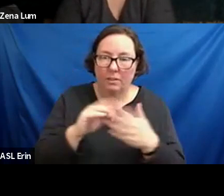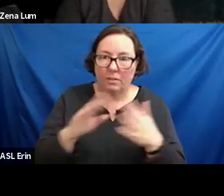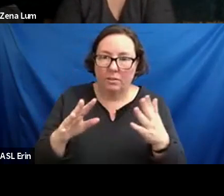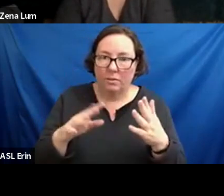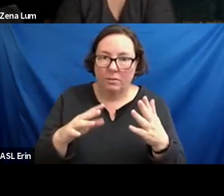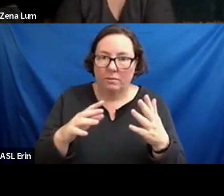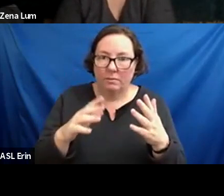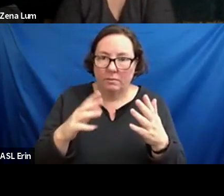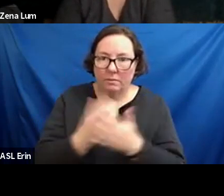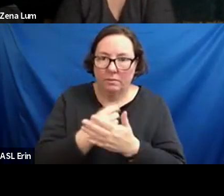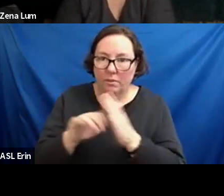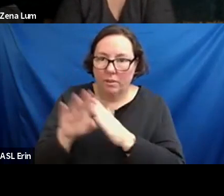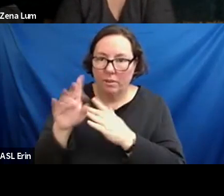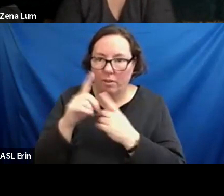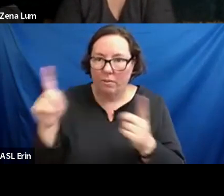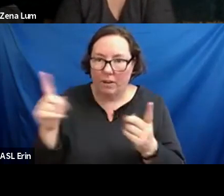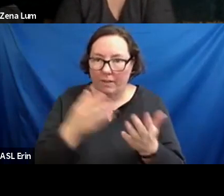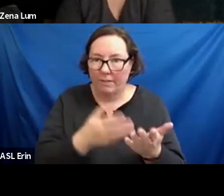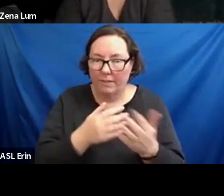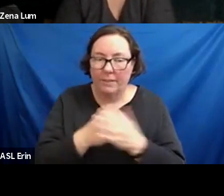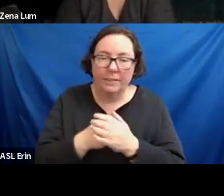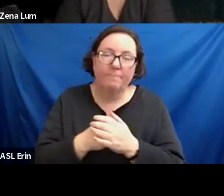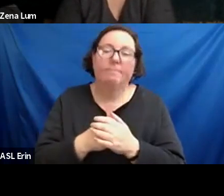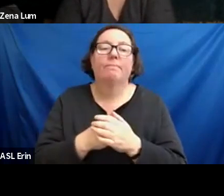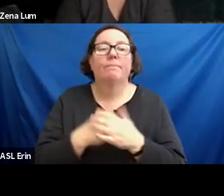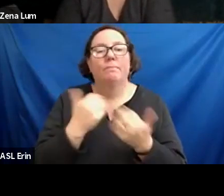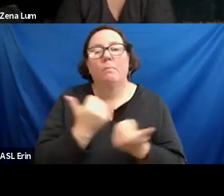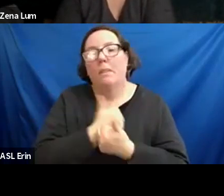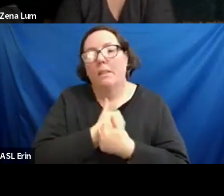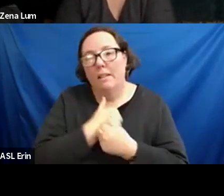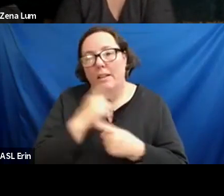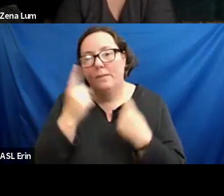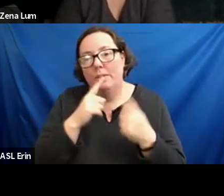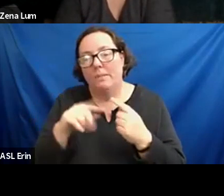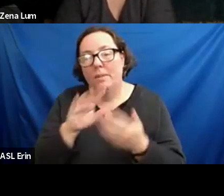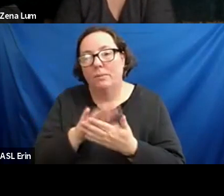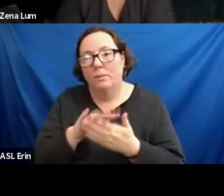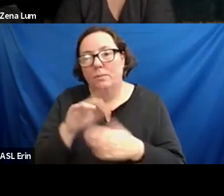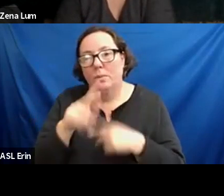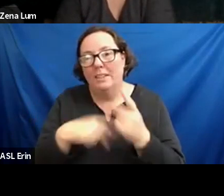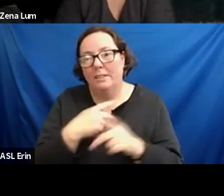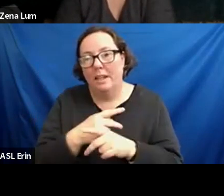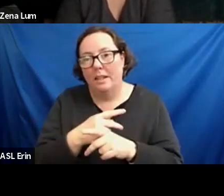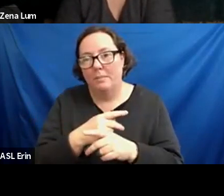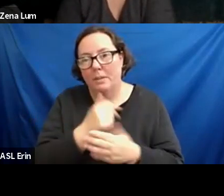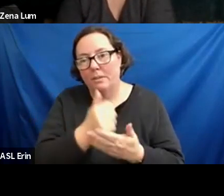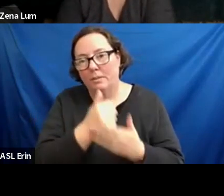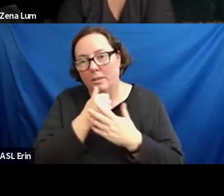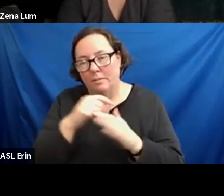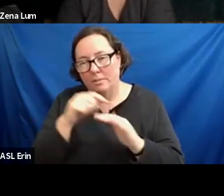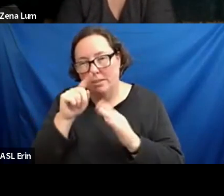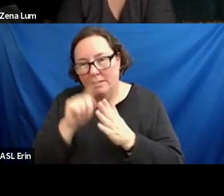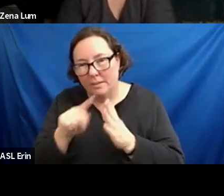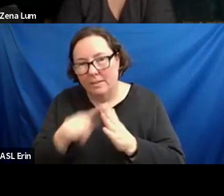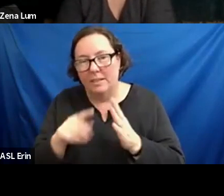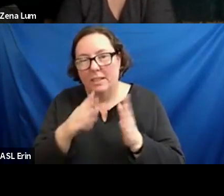in a seat would benefit. And so I'd love to think about school type as something that we could look at more deeply in a